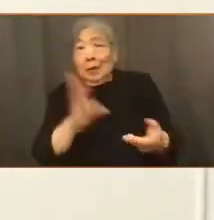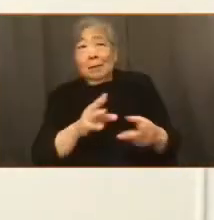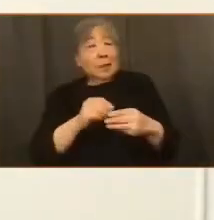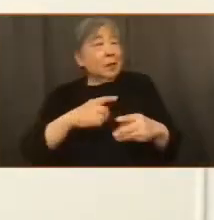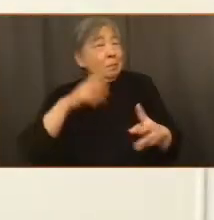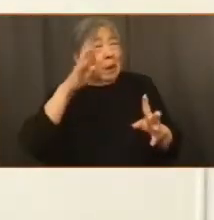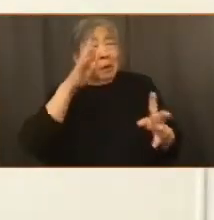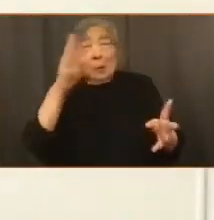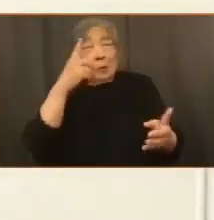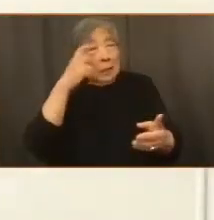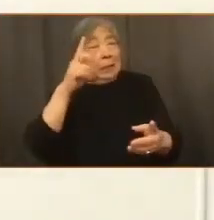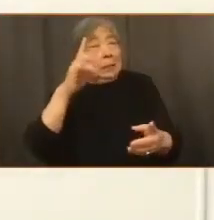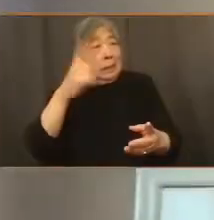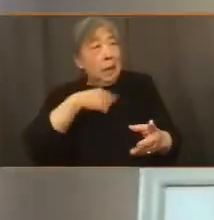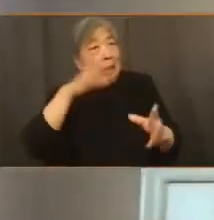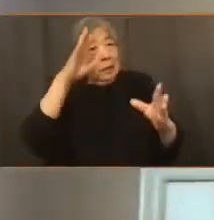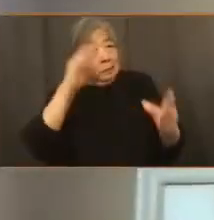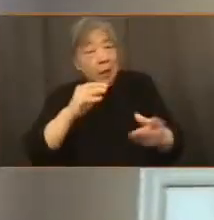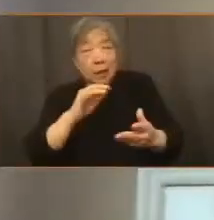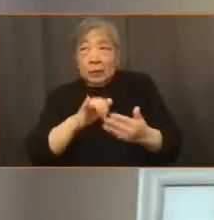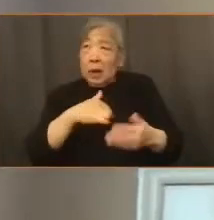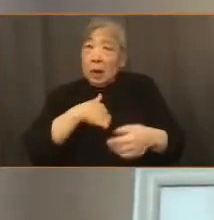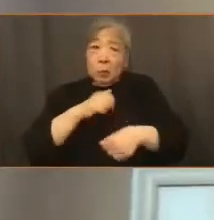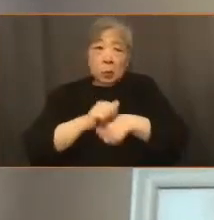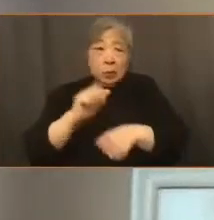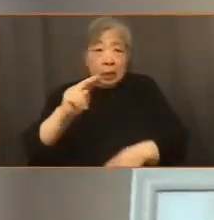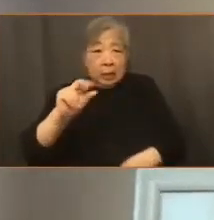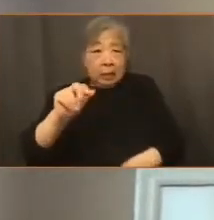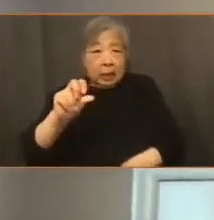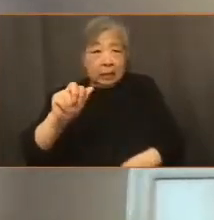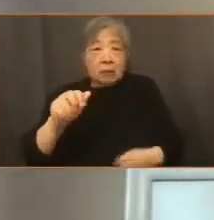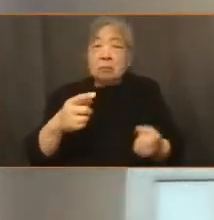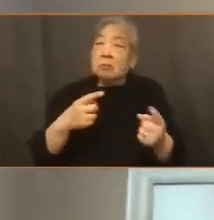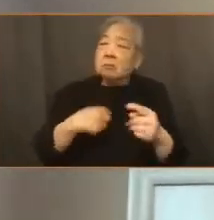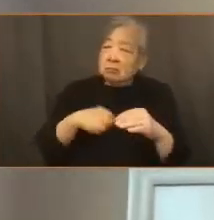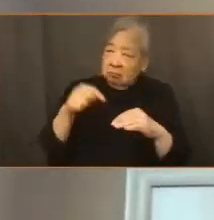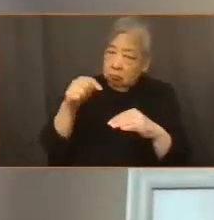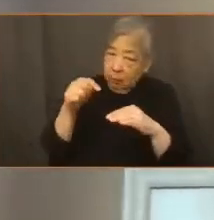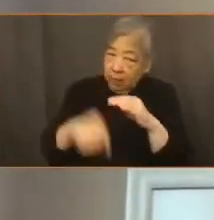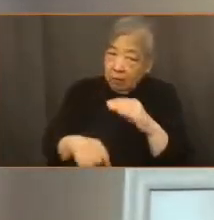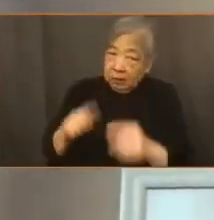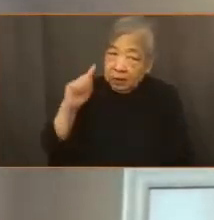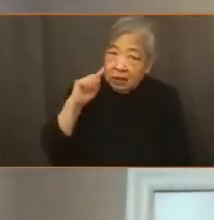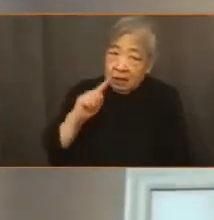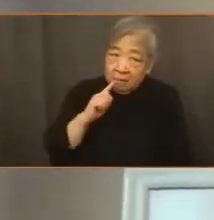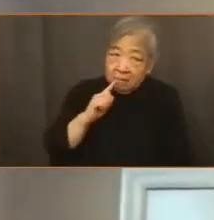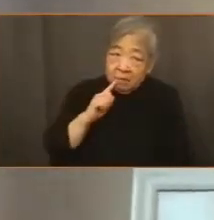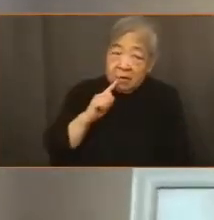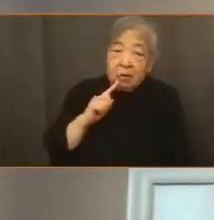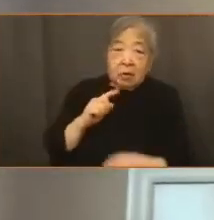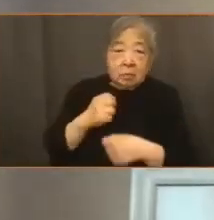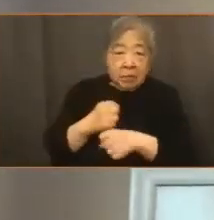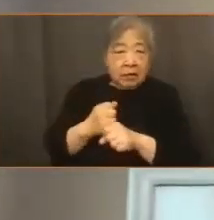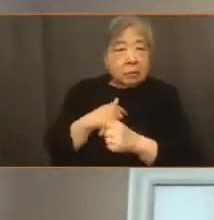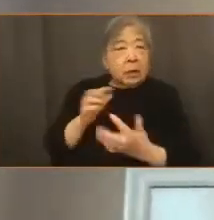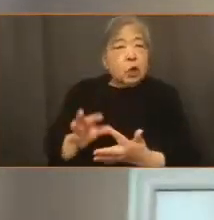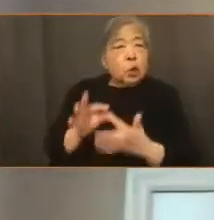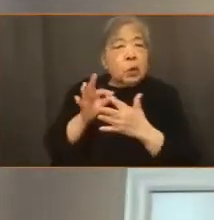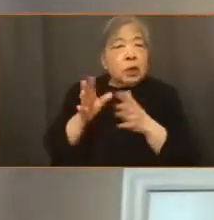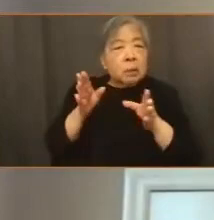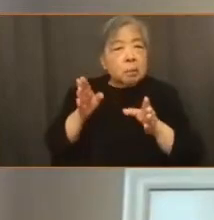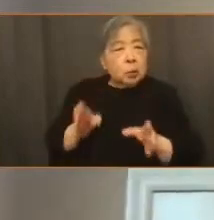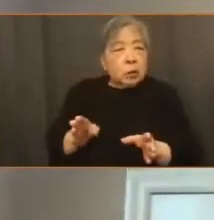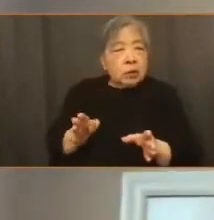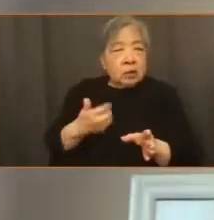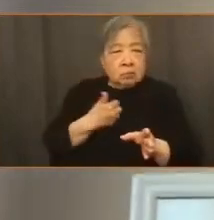I expect to be working at NASA. I am profoundly deaf, which makes me a unique person who is a